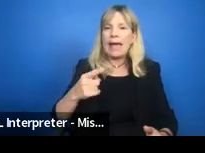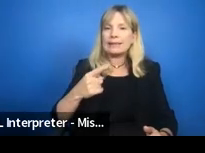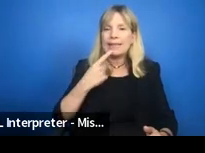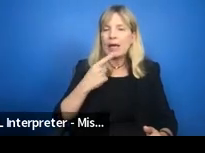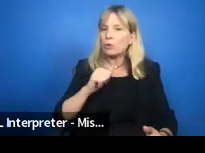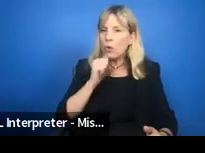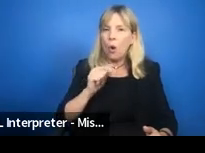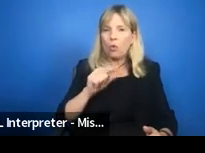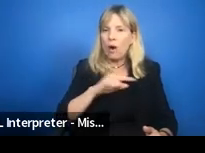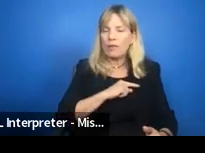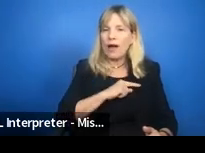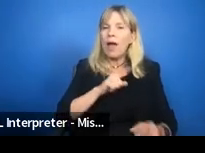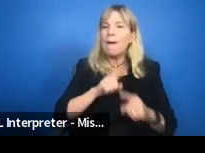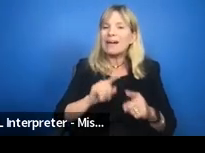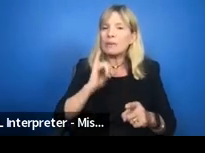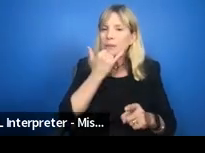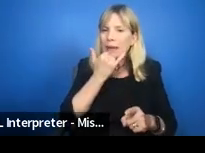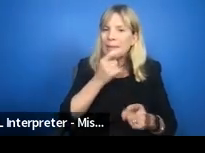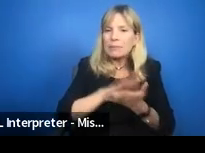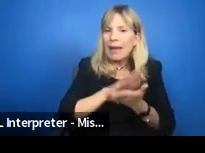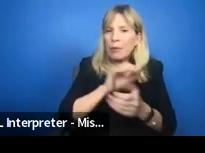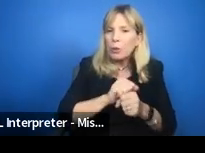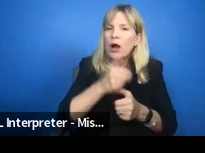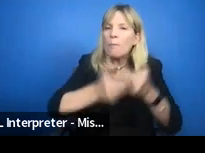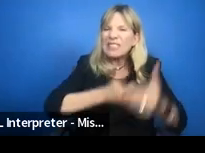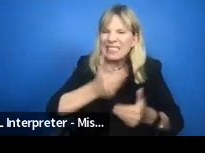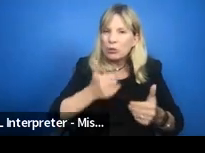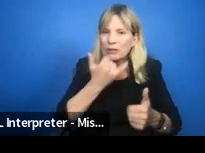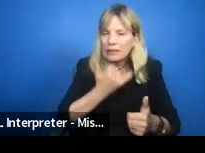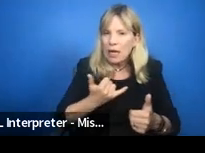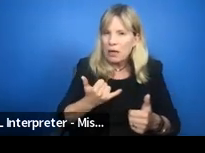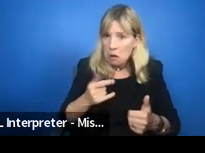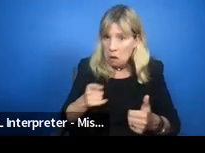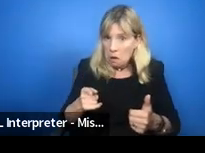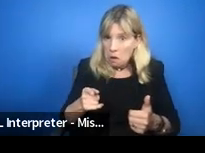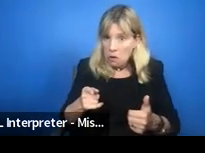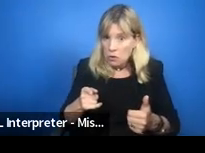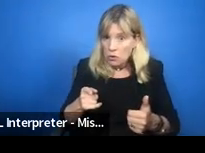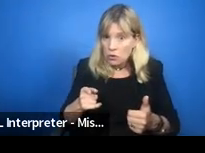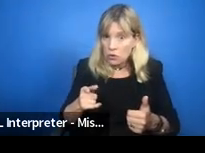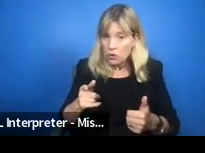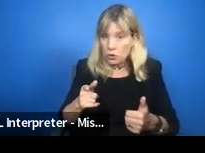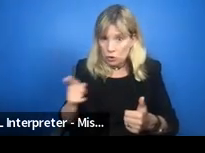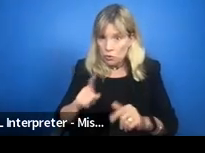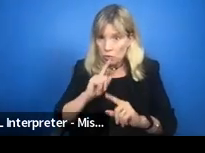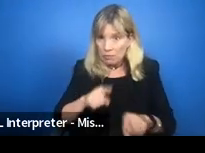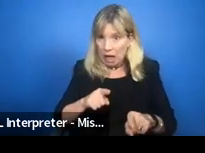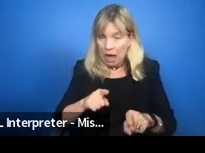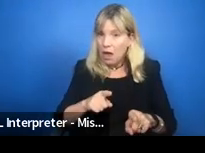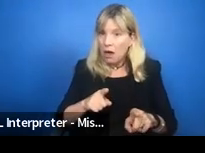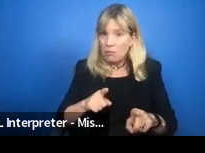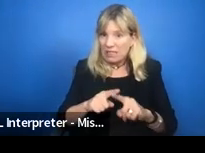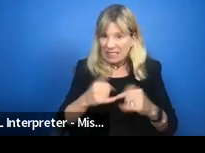or because the procedural, and you reapply, and still they're not